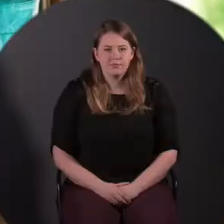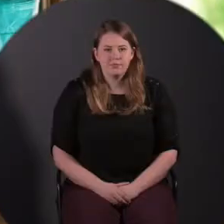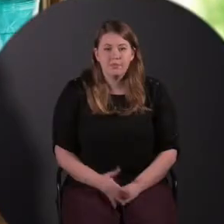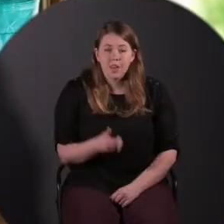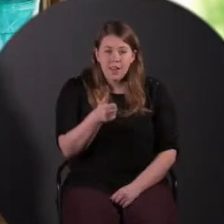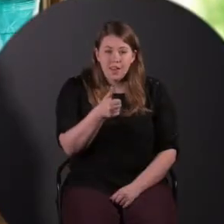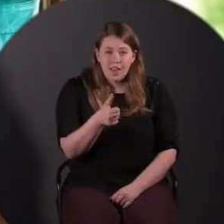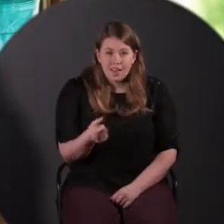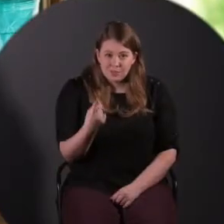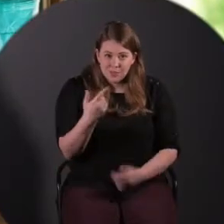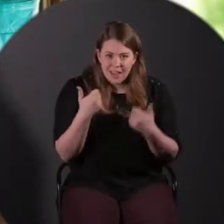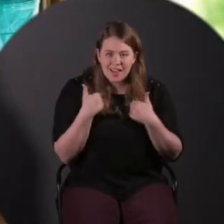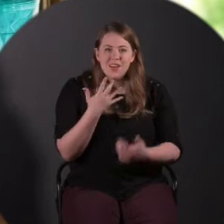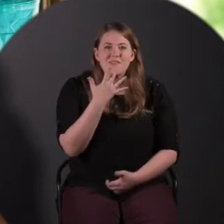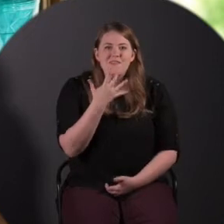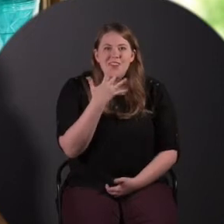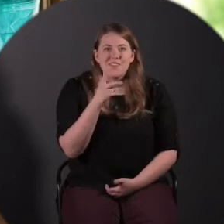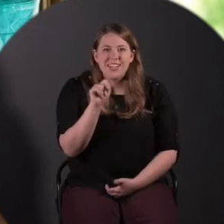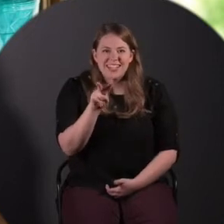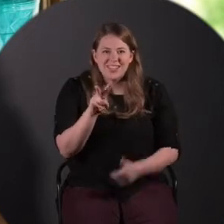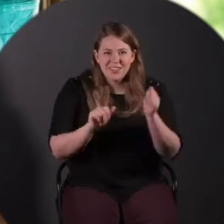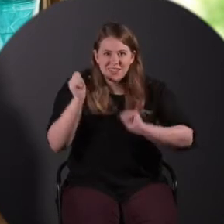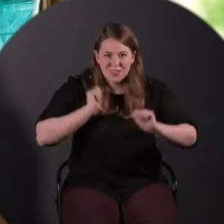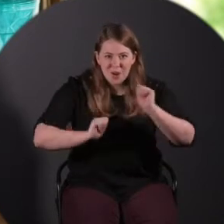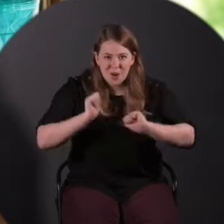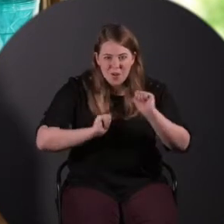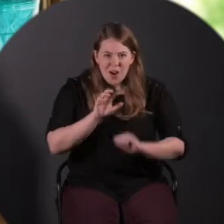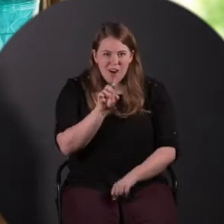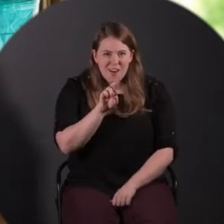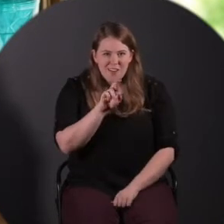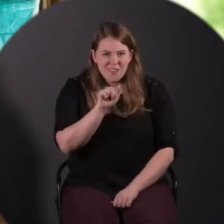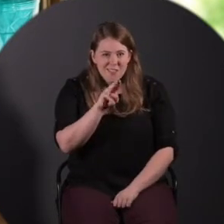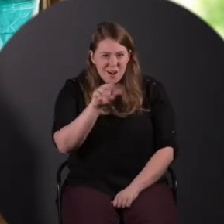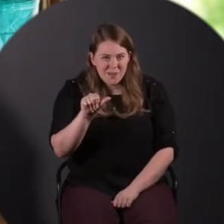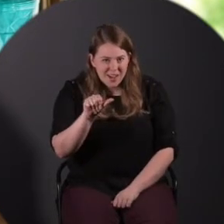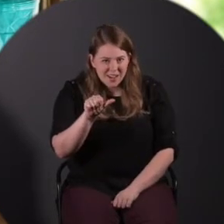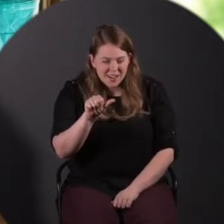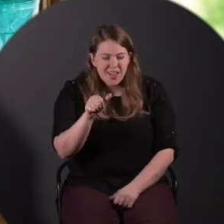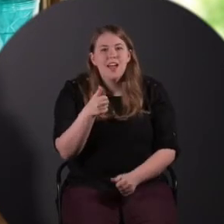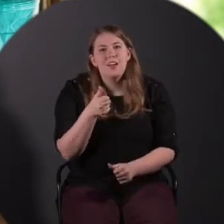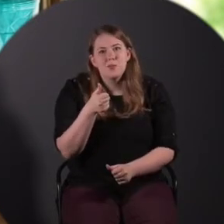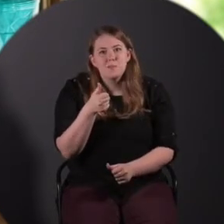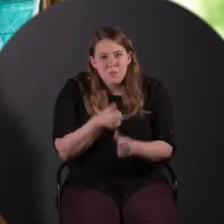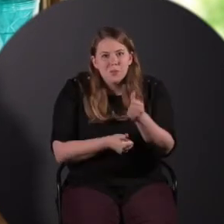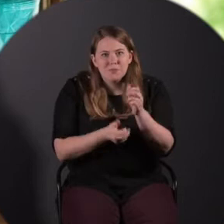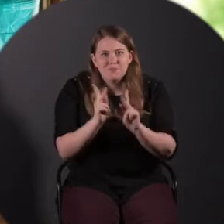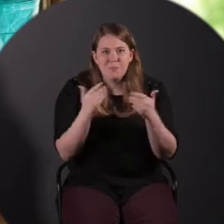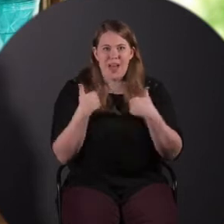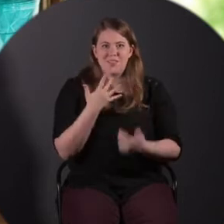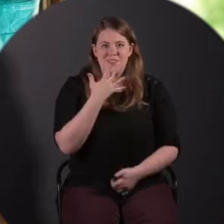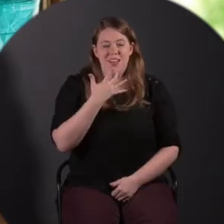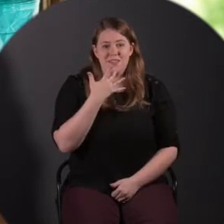Anyone have a favorite TV drama? Certainly, almost everyone watching today has a favorite TV drama.